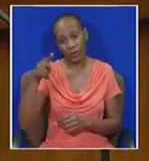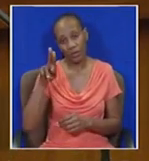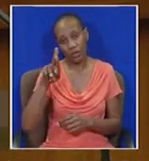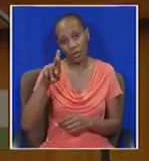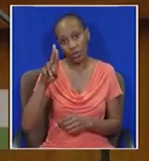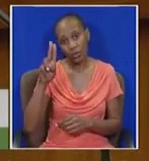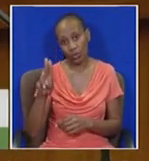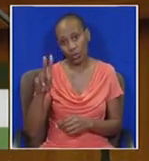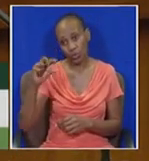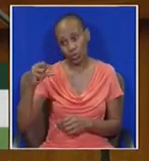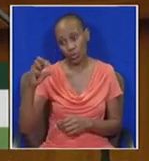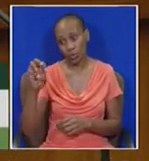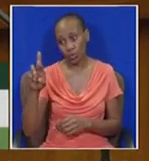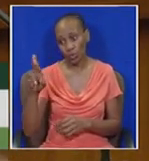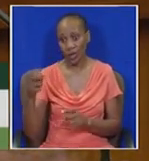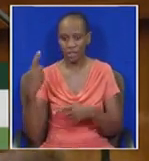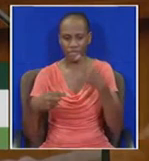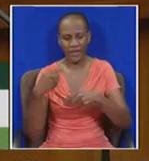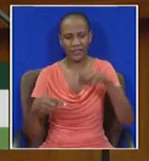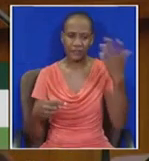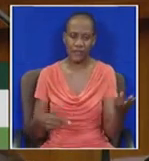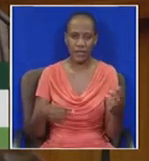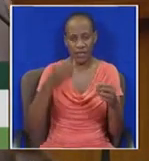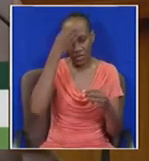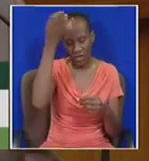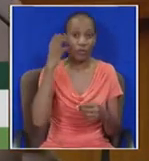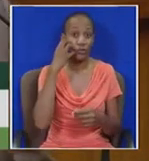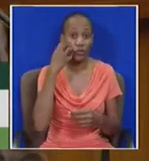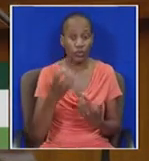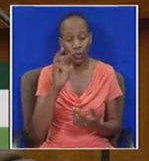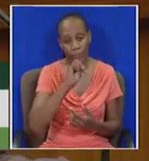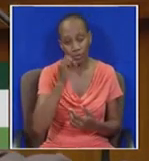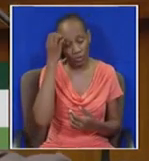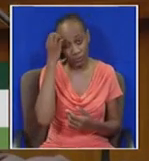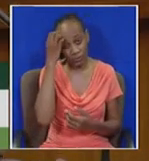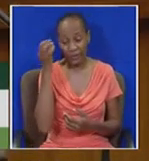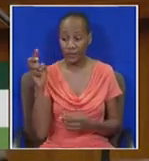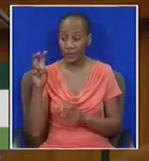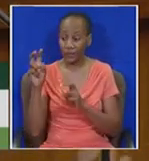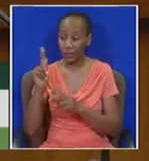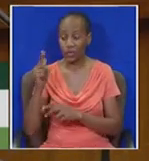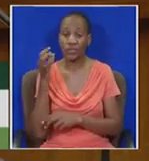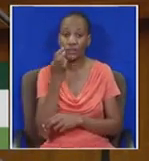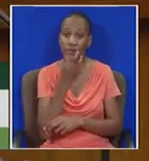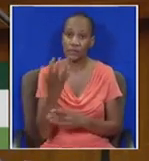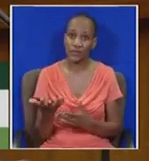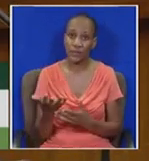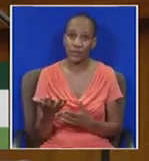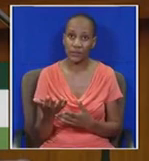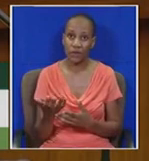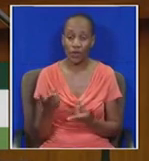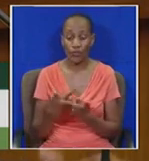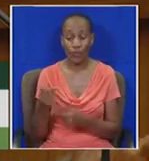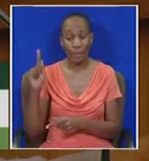a battle against King Moshoeshoe. He says, and I quote him, "From there, the commando marched